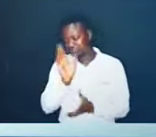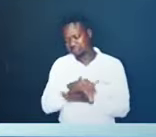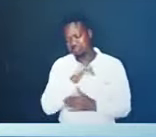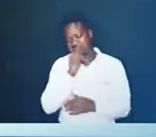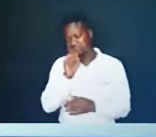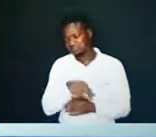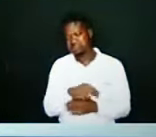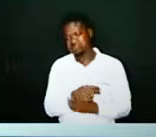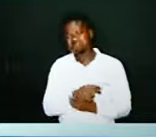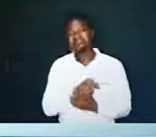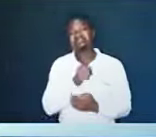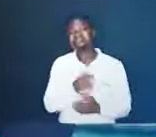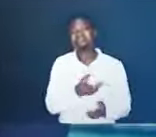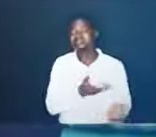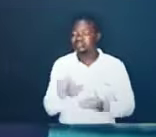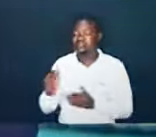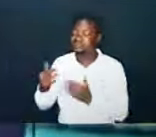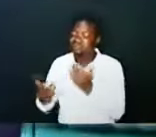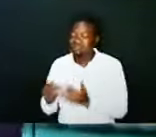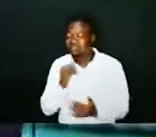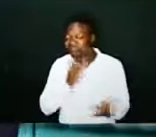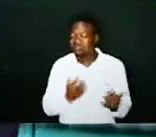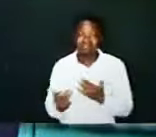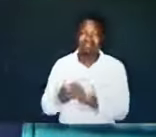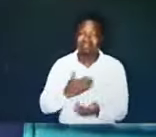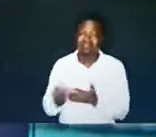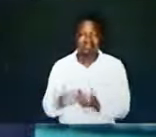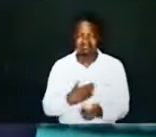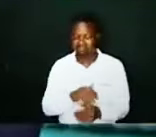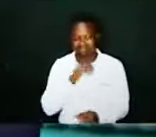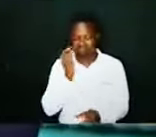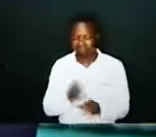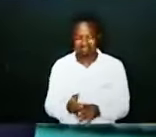No, it doesn't matter your trade. This matter is